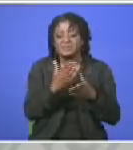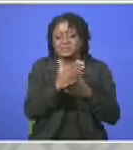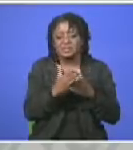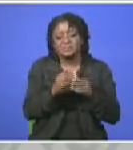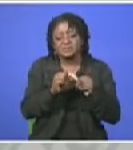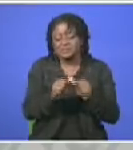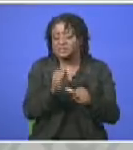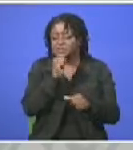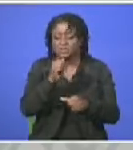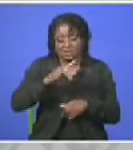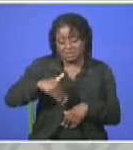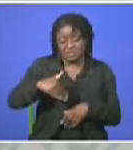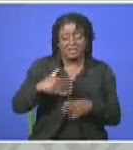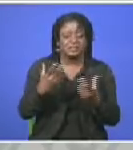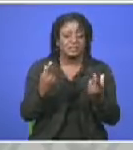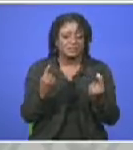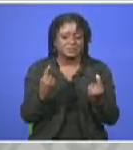outstanding.